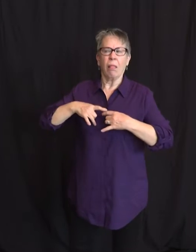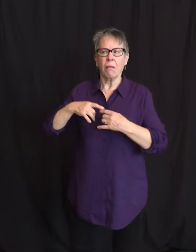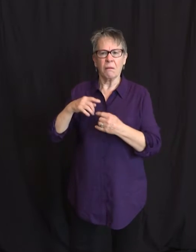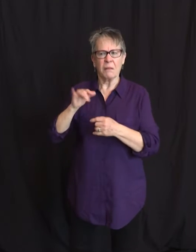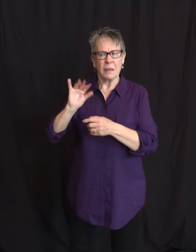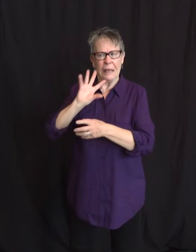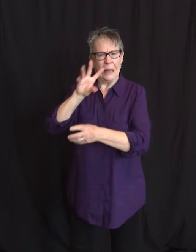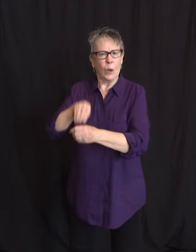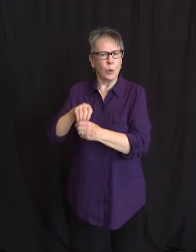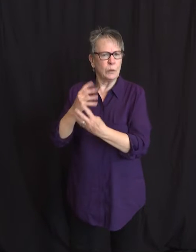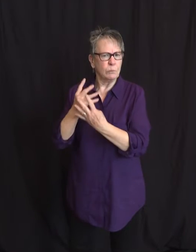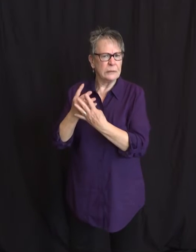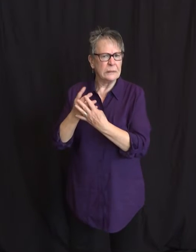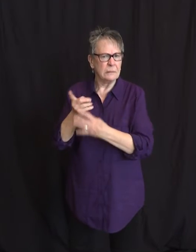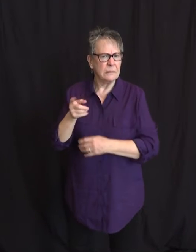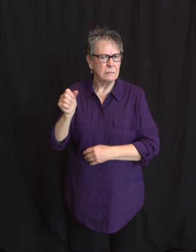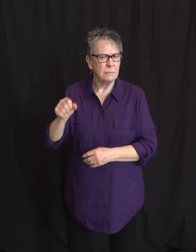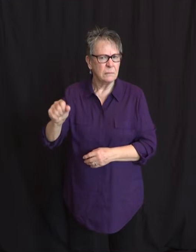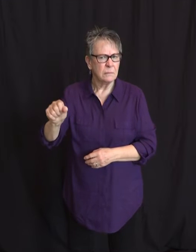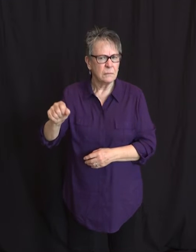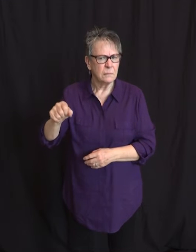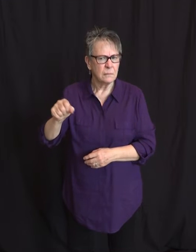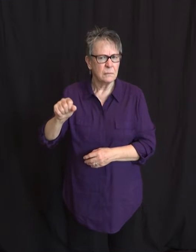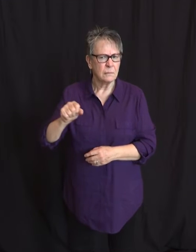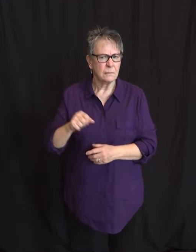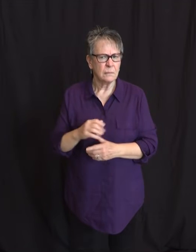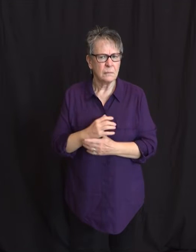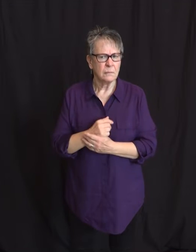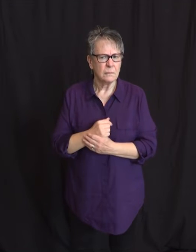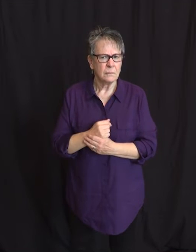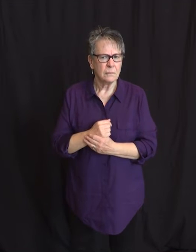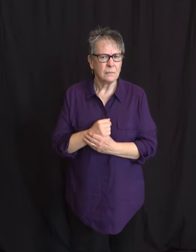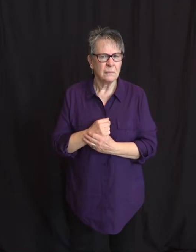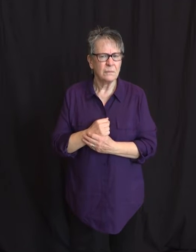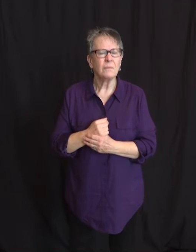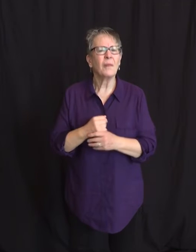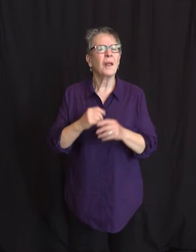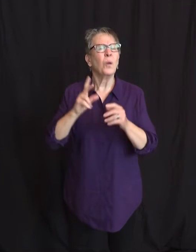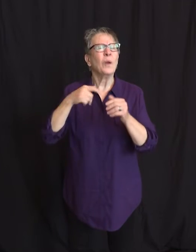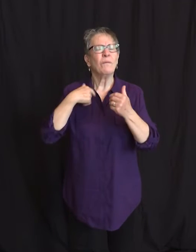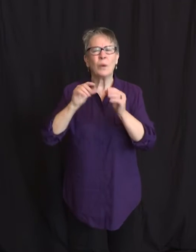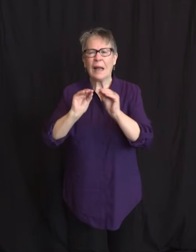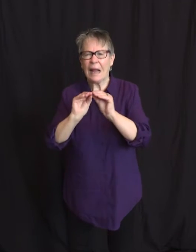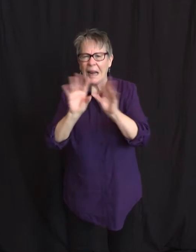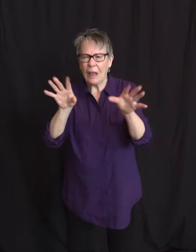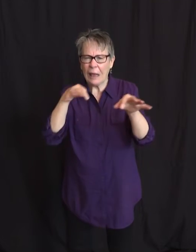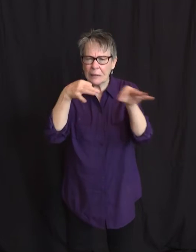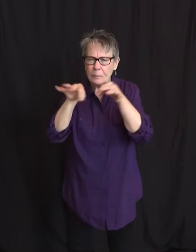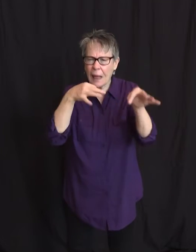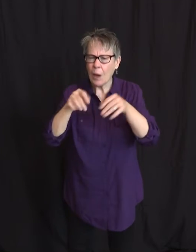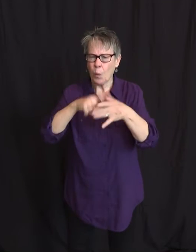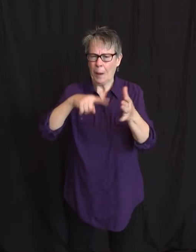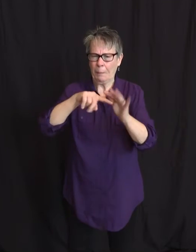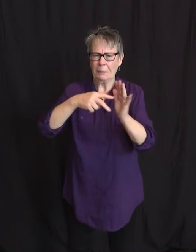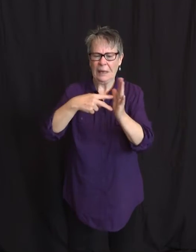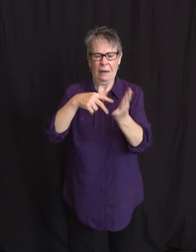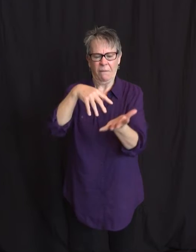also priority populations. Thank you. You guys, either of you gentlemen, no?